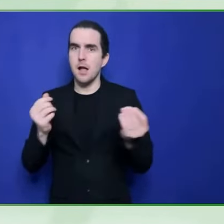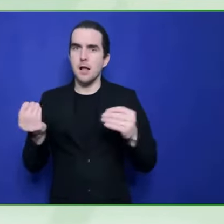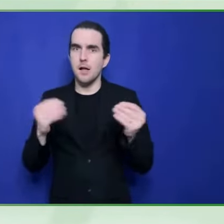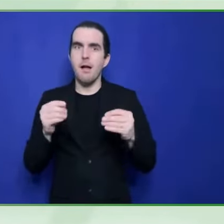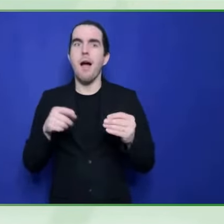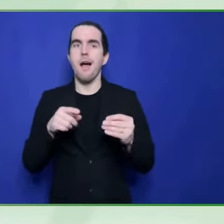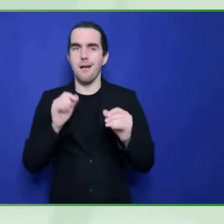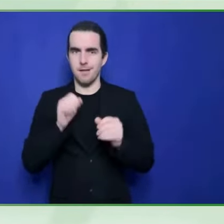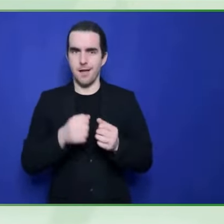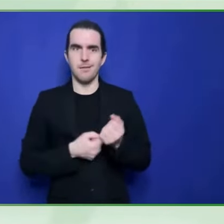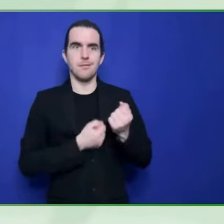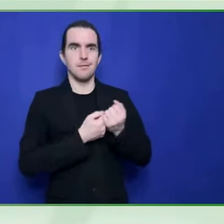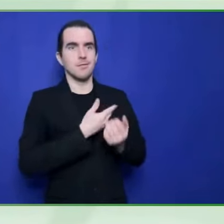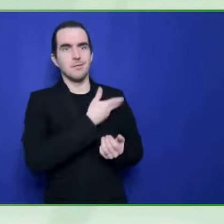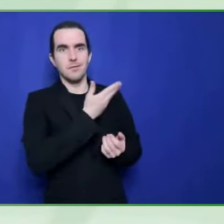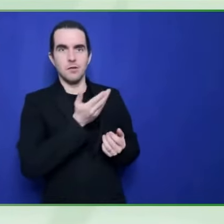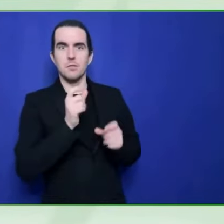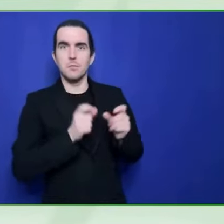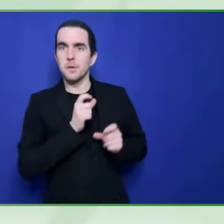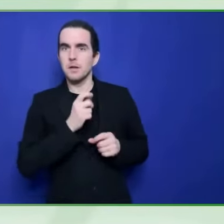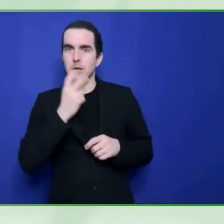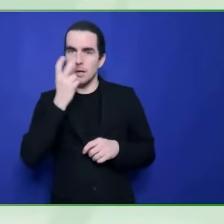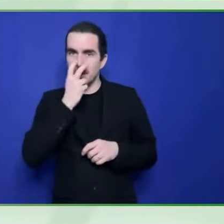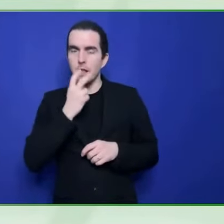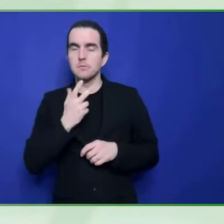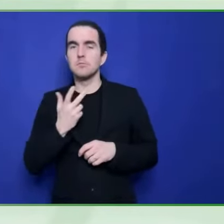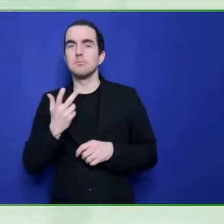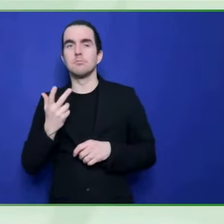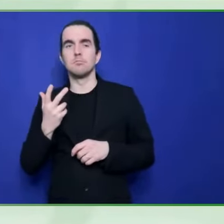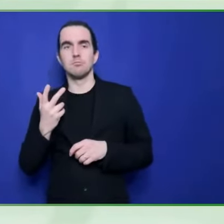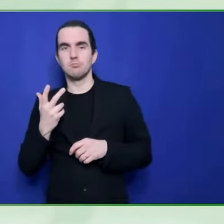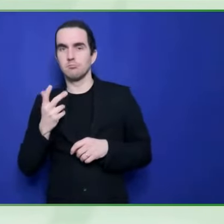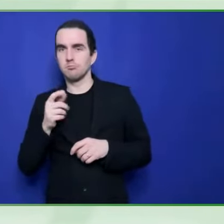experience. Unfortunately, it's very visually,